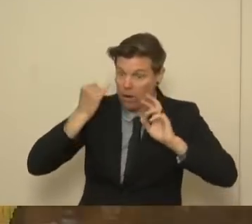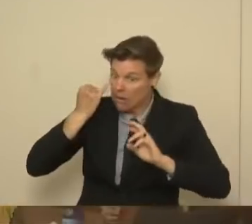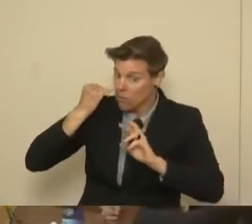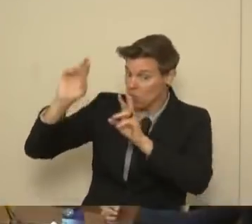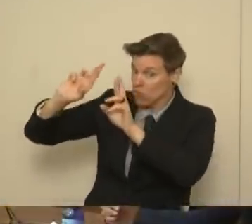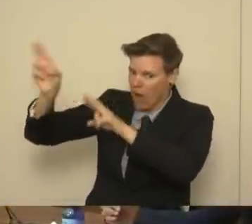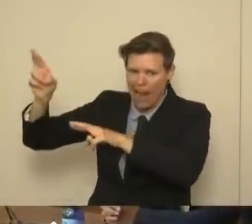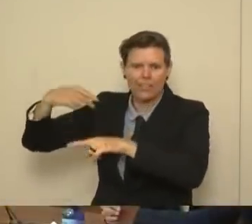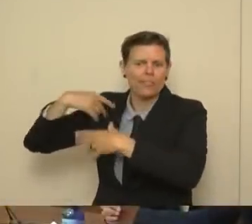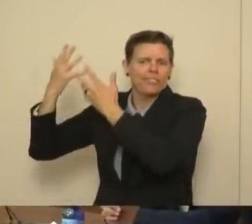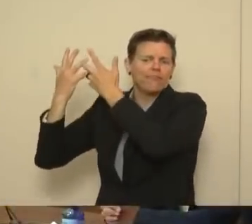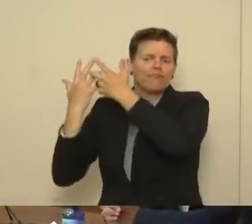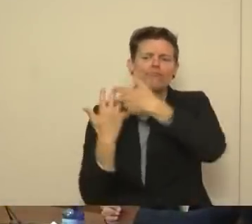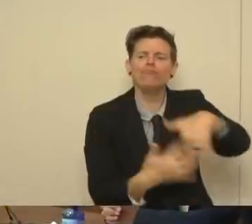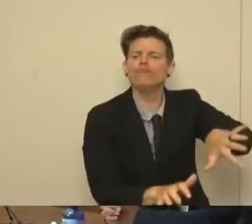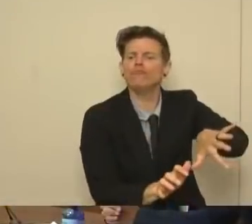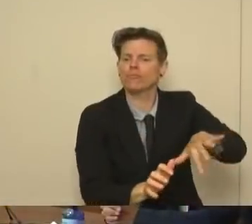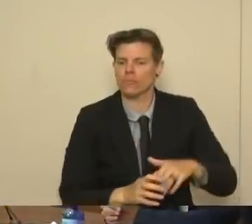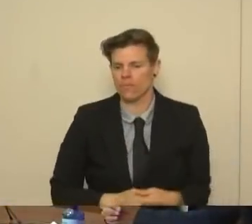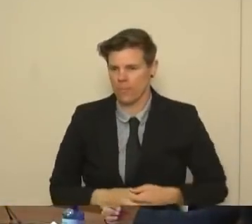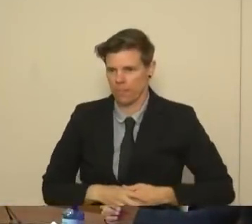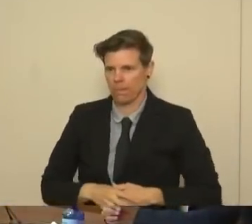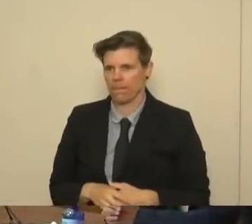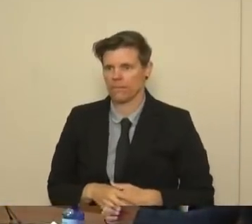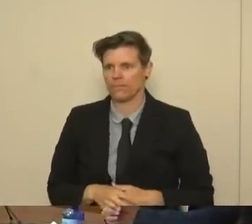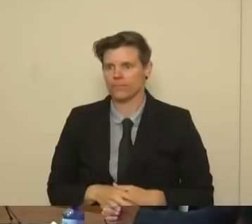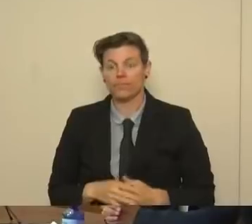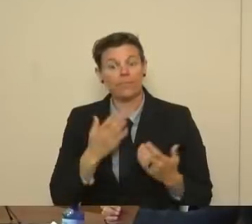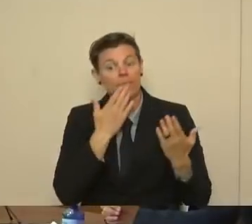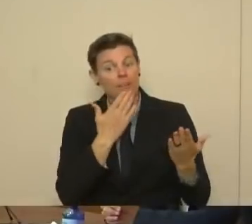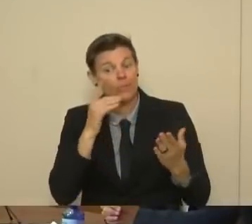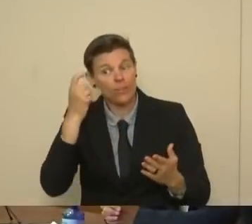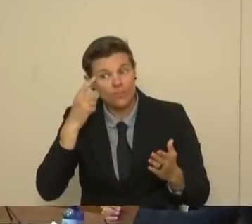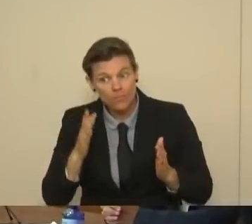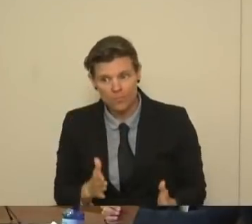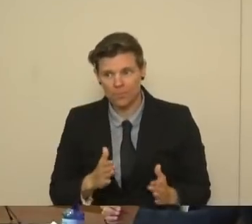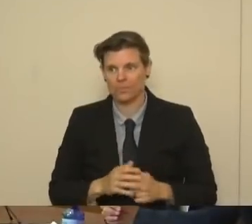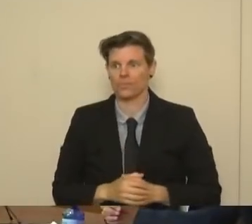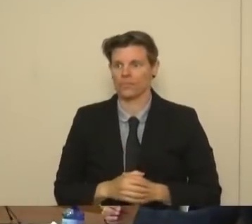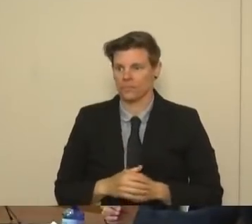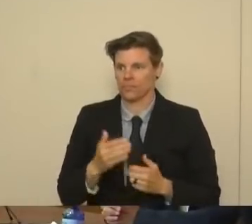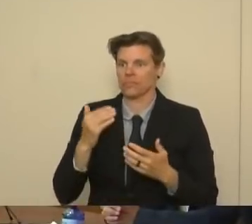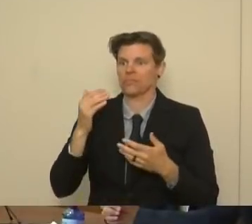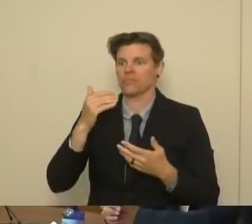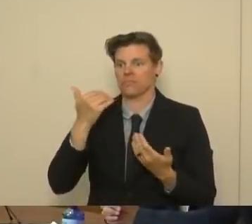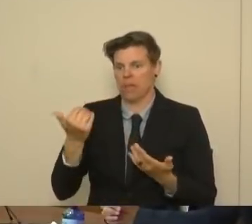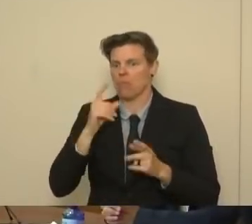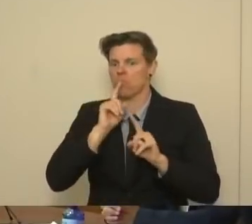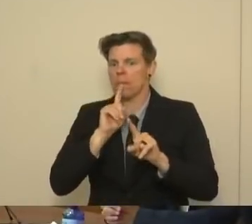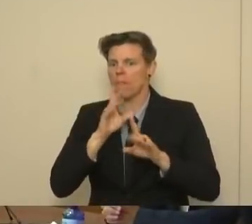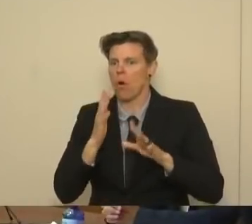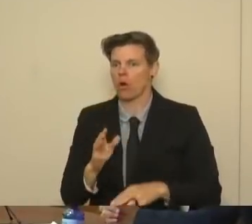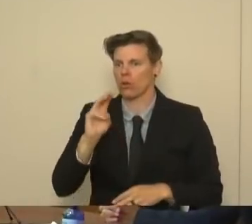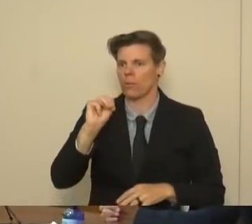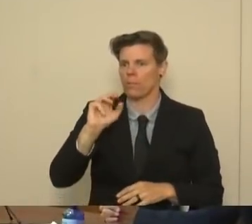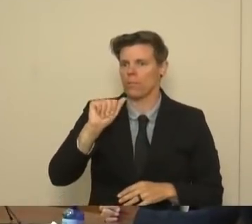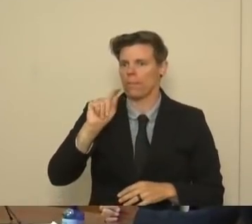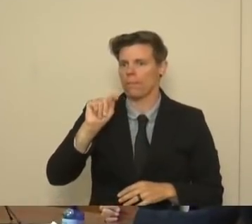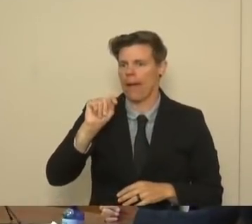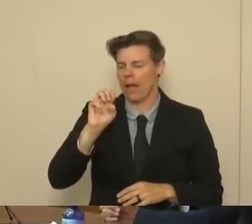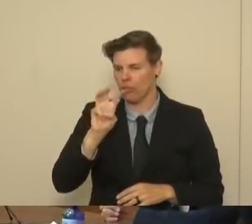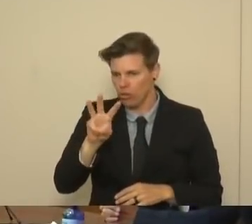Great. Thank you, Governor. Next, we'll go to Matthew Reichbach with the New Mexico Political Report. Matt, you are unmuted. Go right